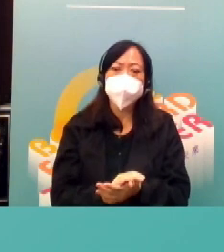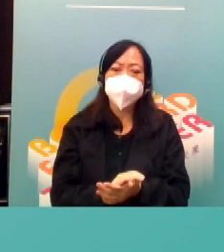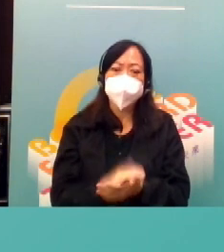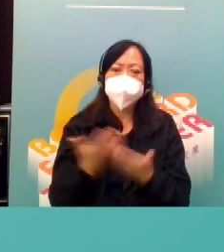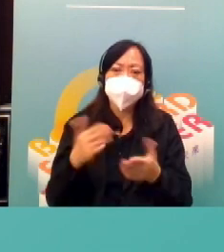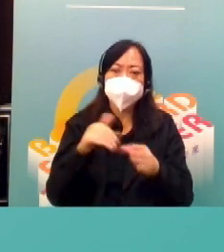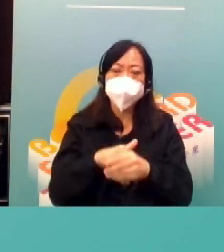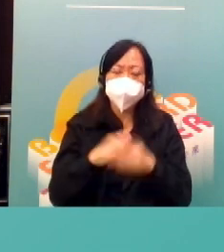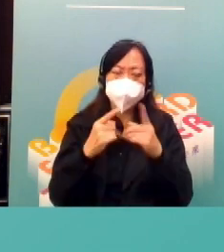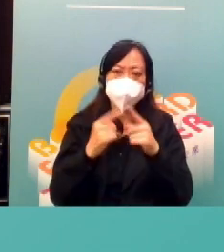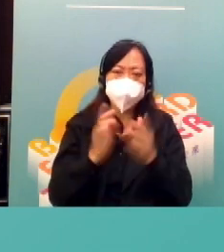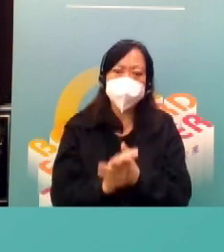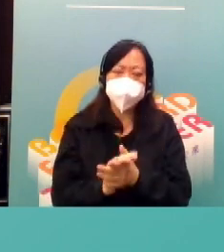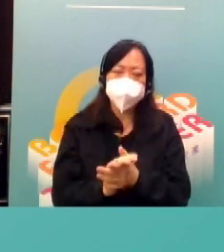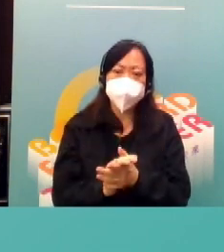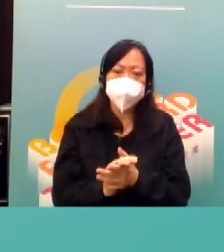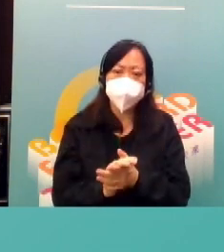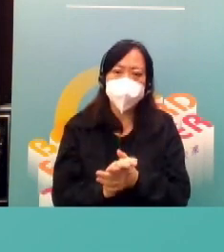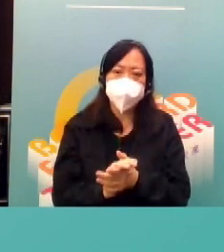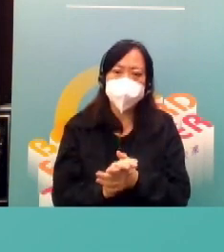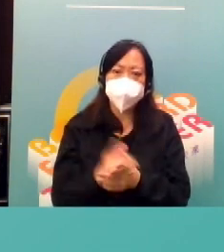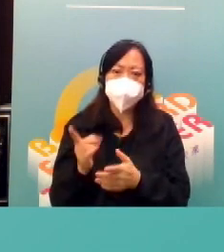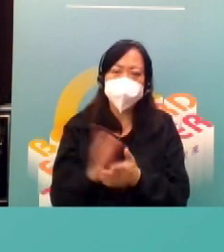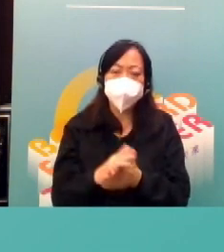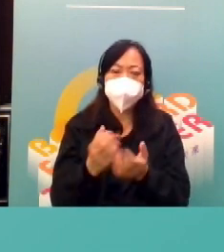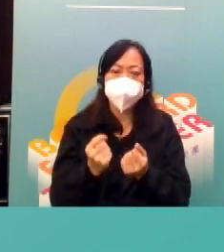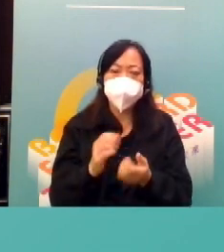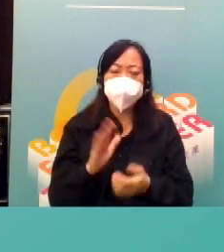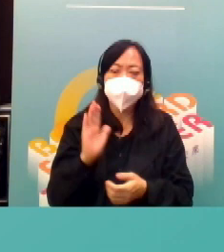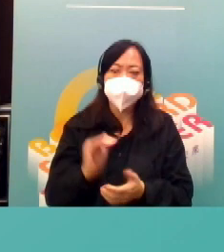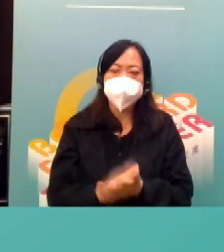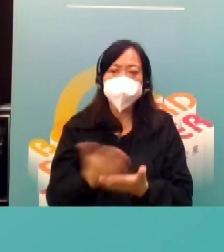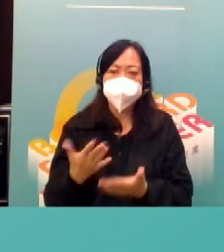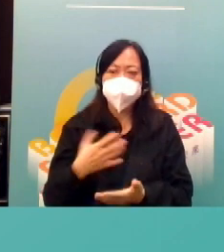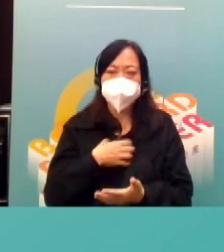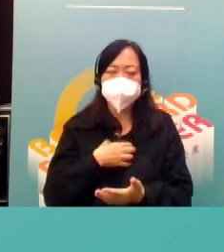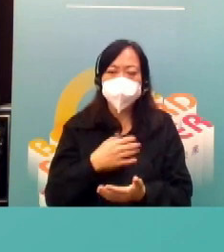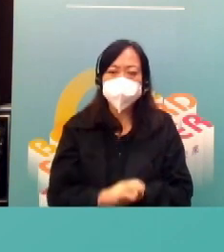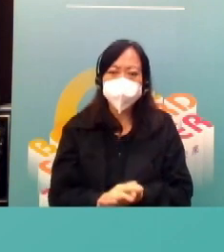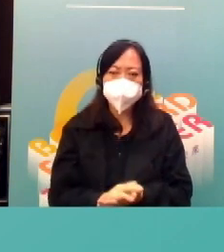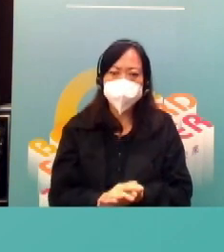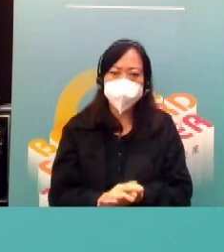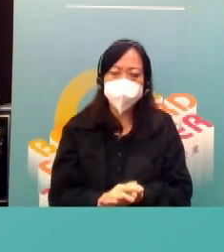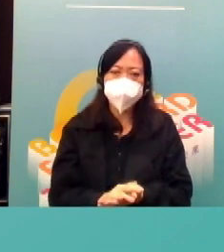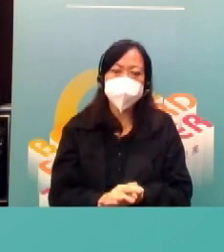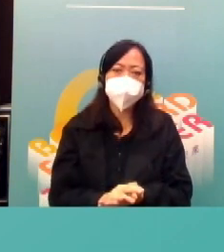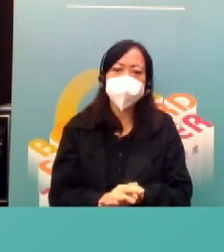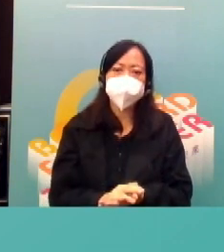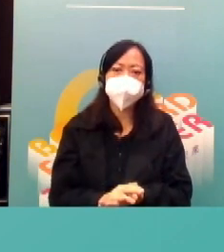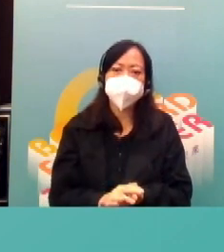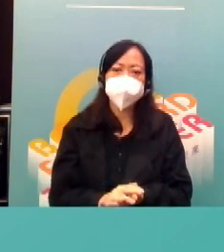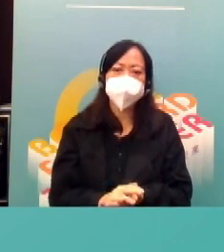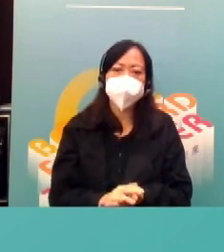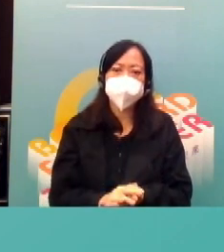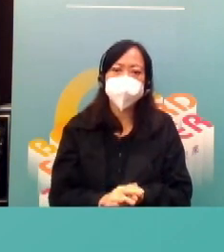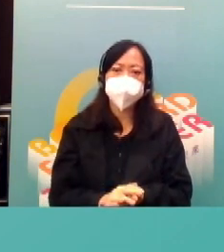oriented. We view, and they also view this as still, if strictly not fully market rate